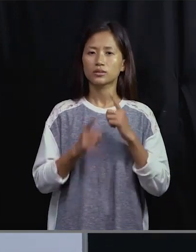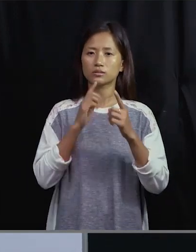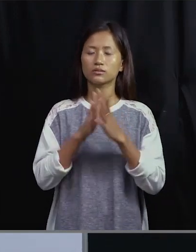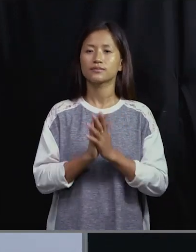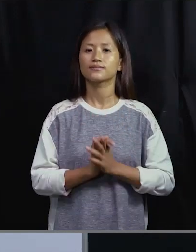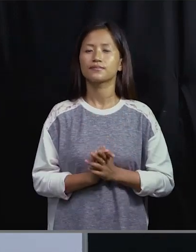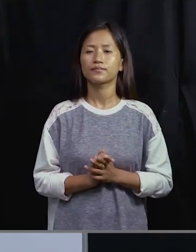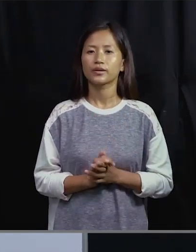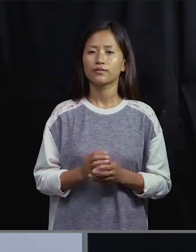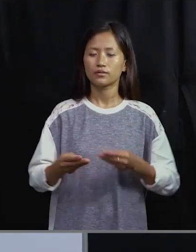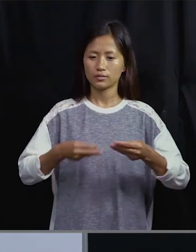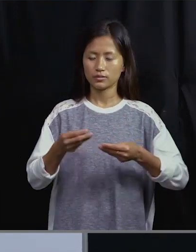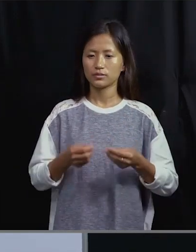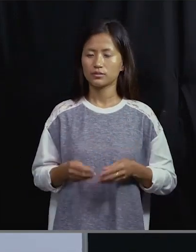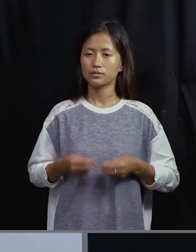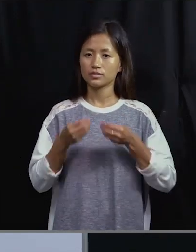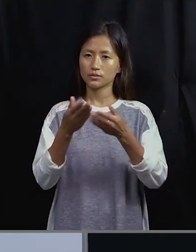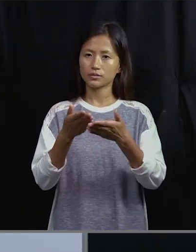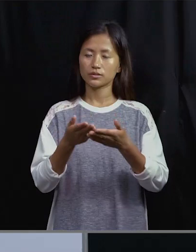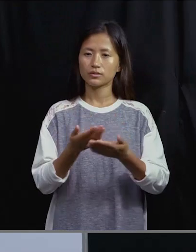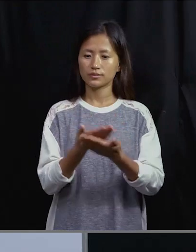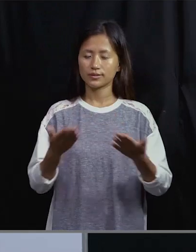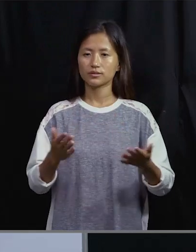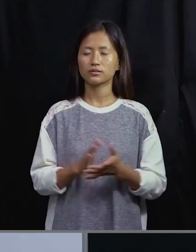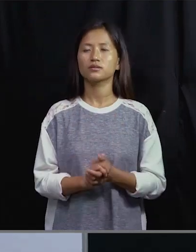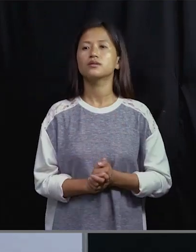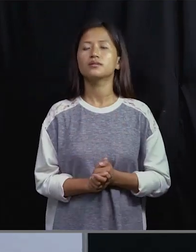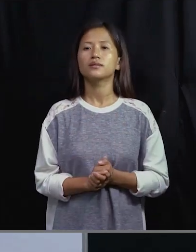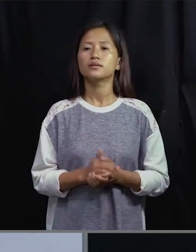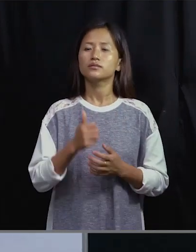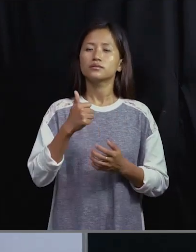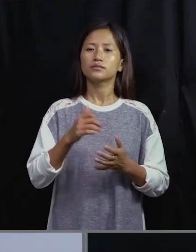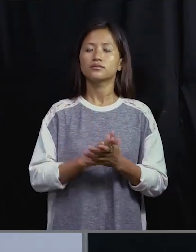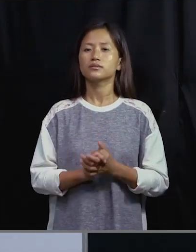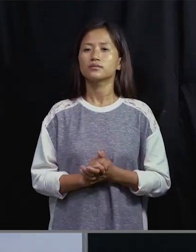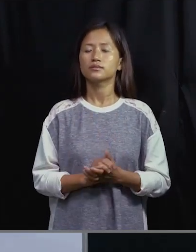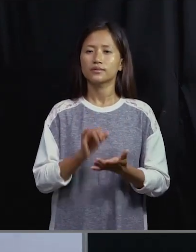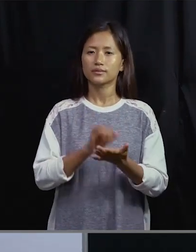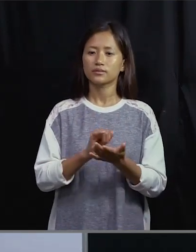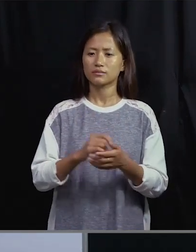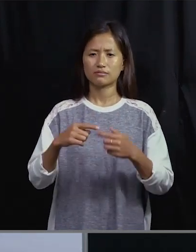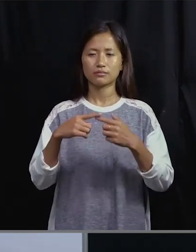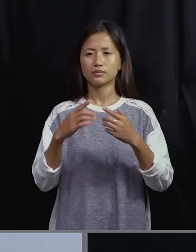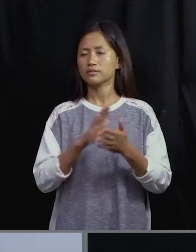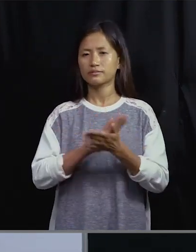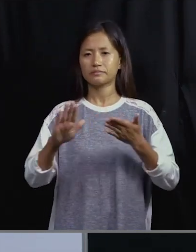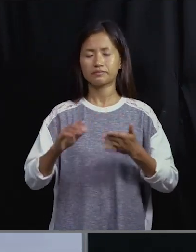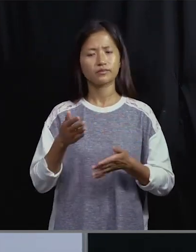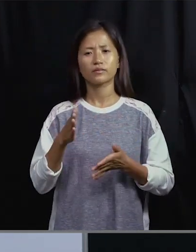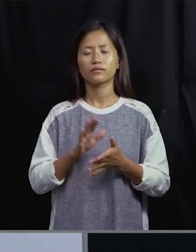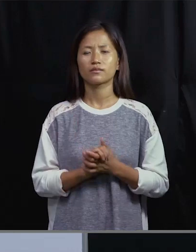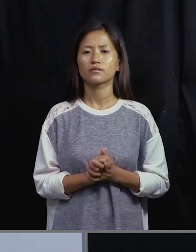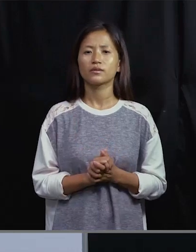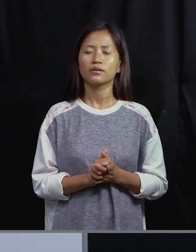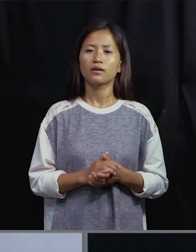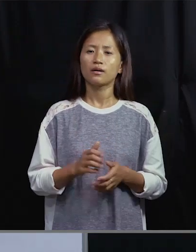you, for a businessman to produce goods, okay, to manufacture goods, okay, that is not the end, isn't that? After